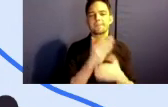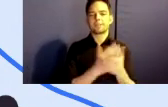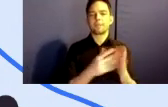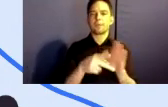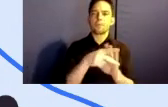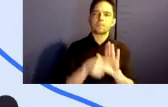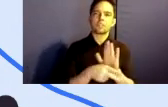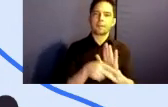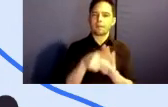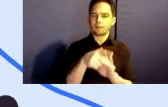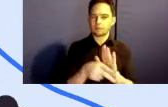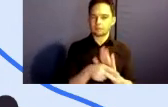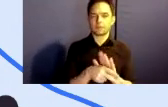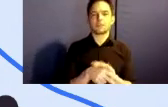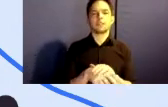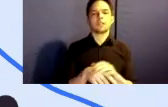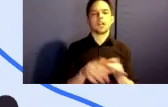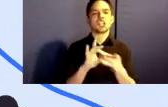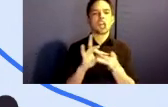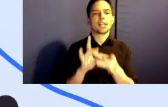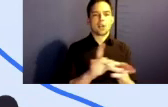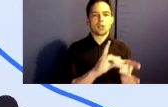It's the solidarity,